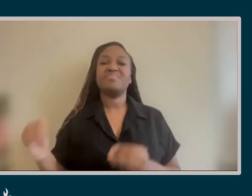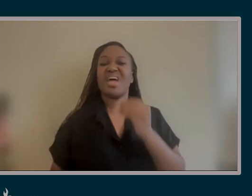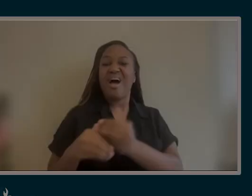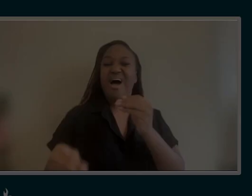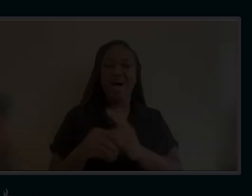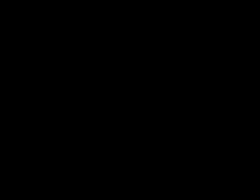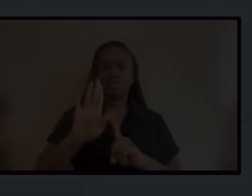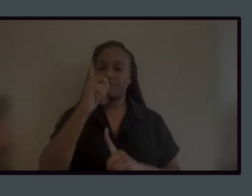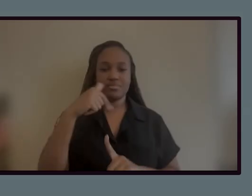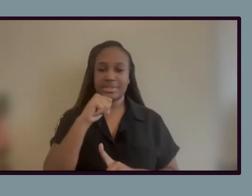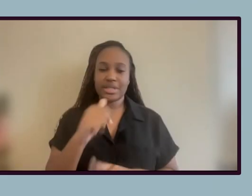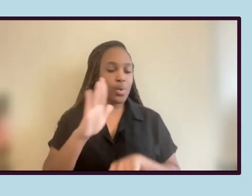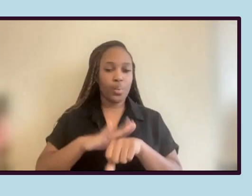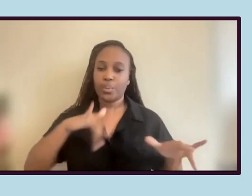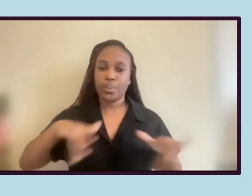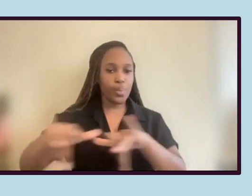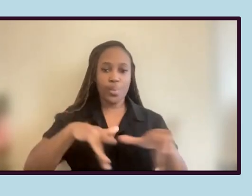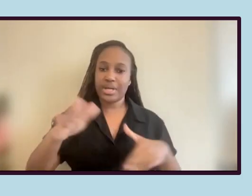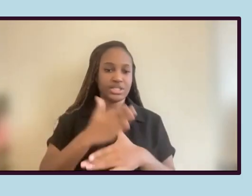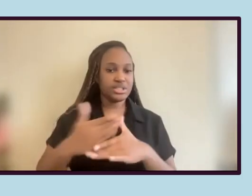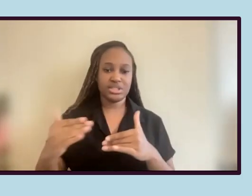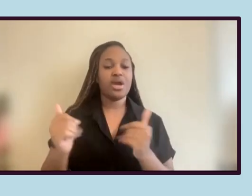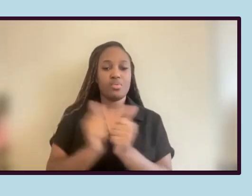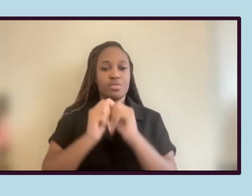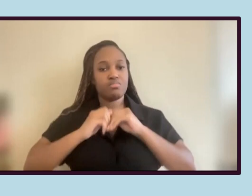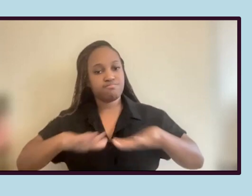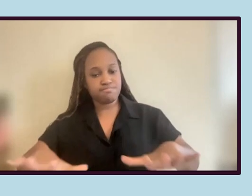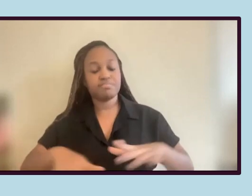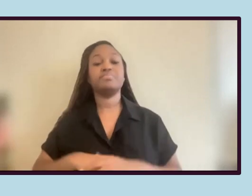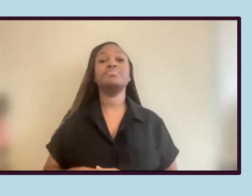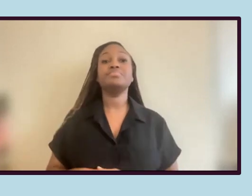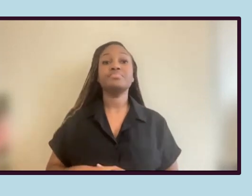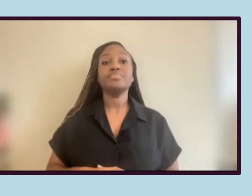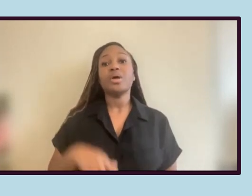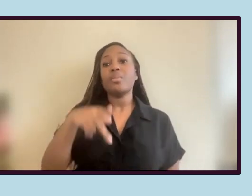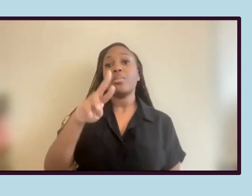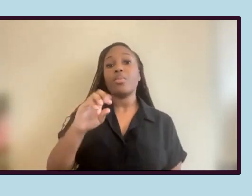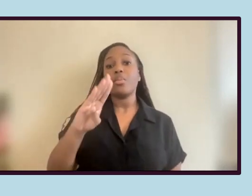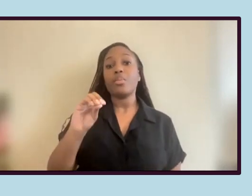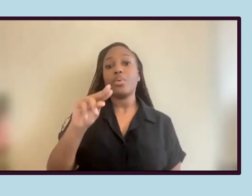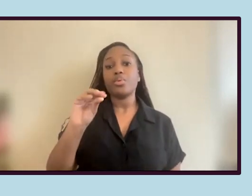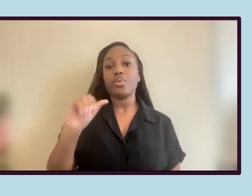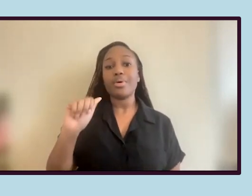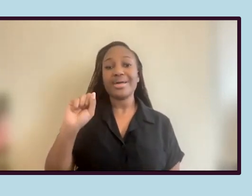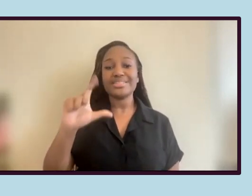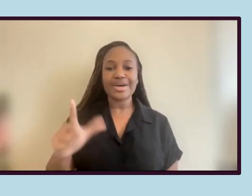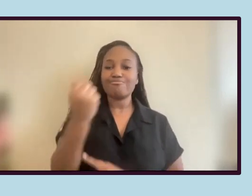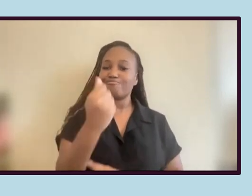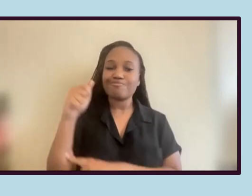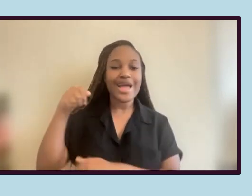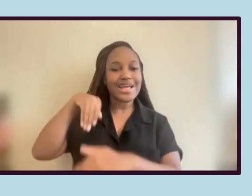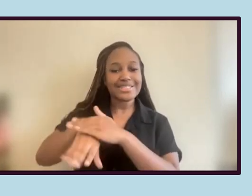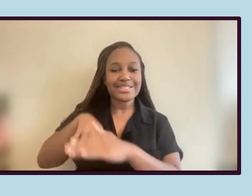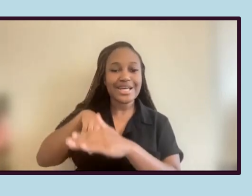shared. Like I said, Pro Bono, ASL, making the revolution accessible. These